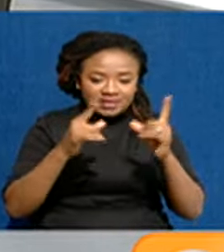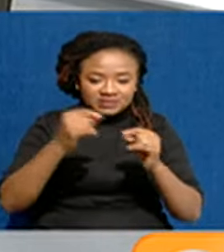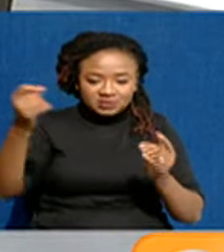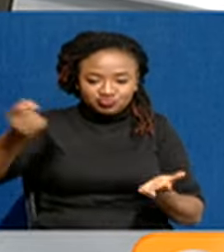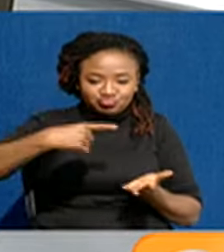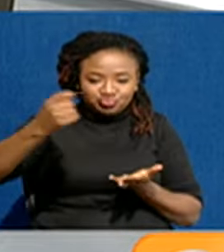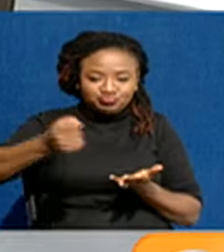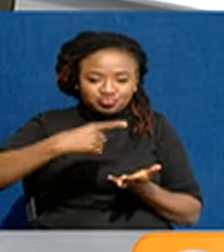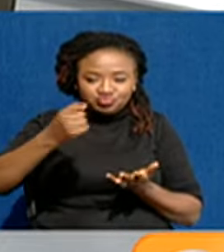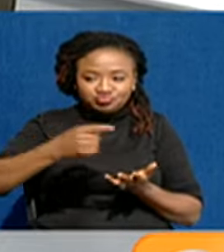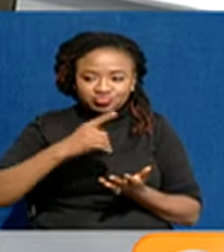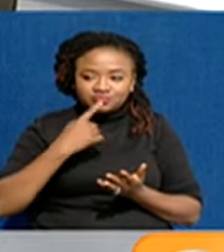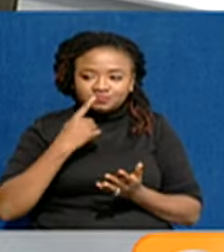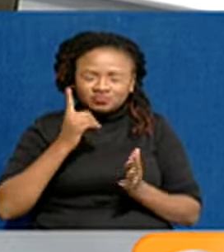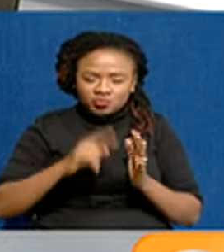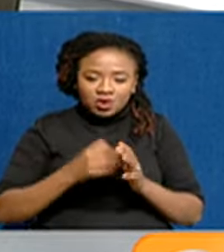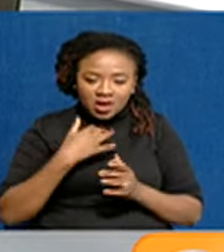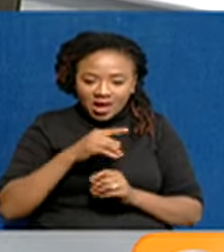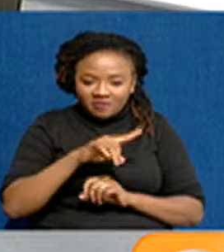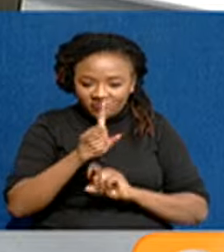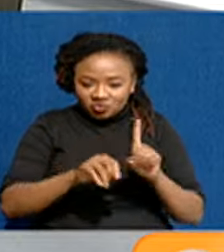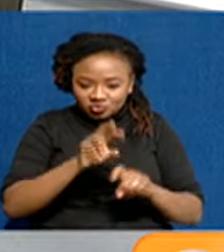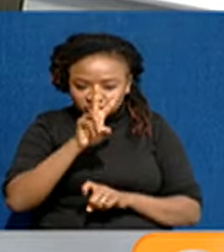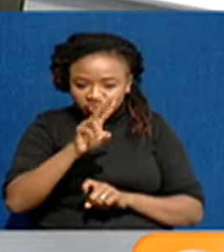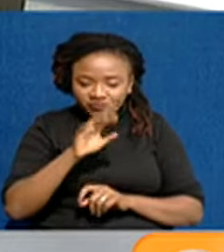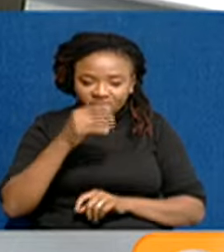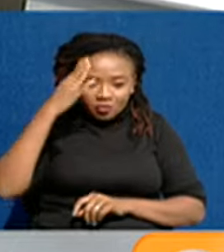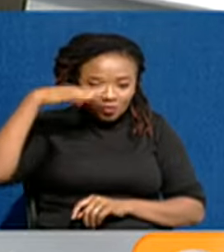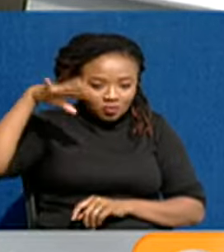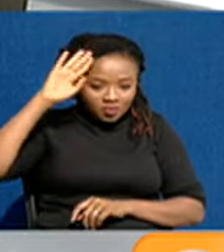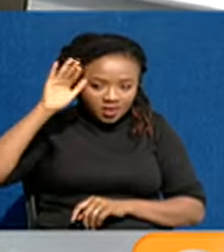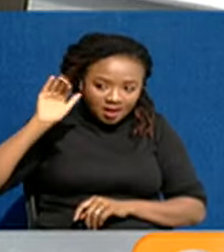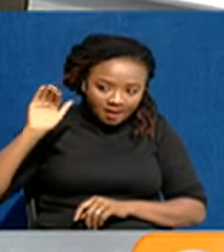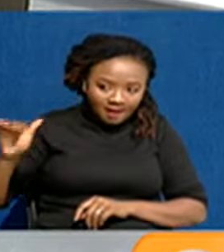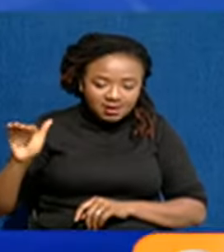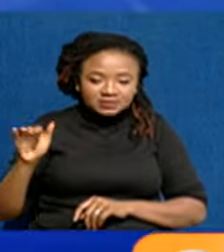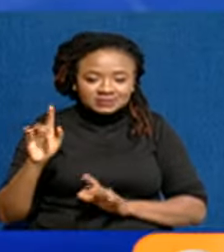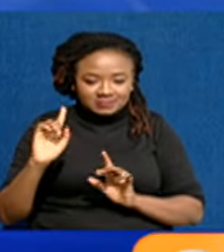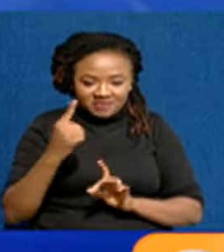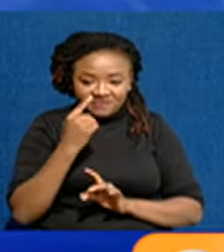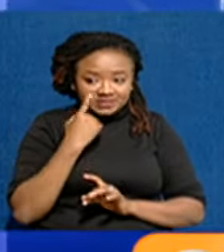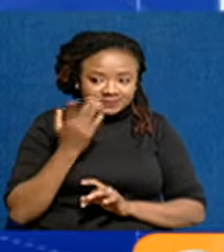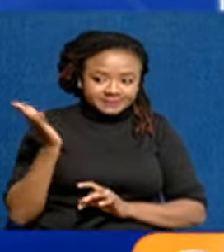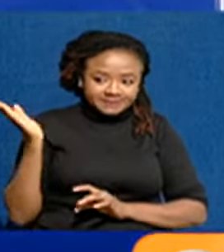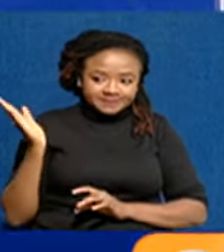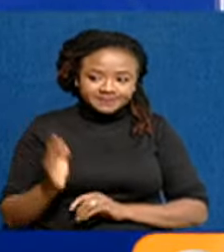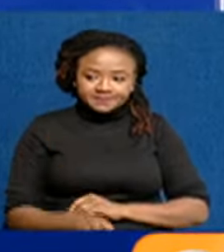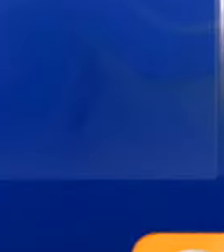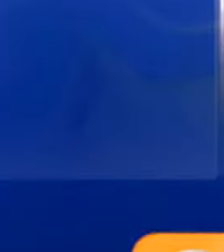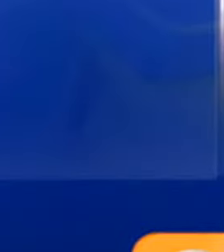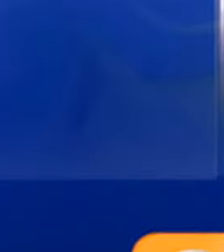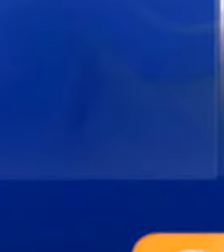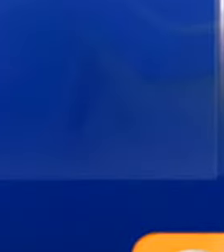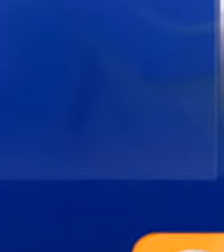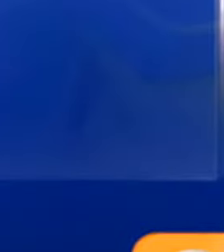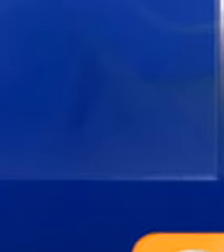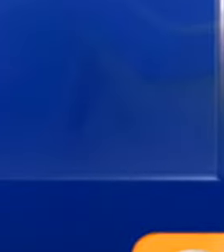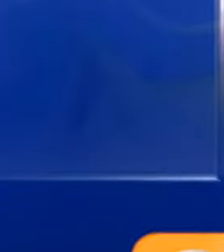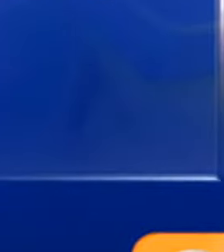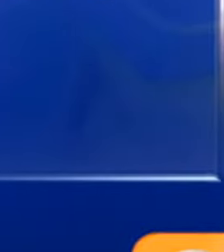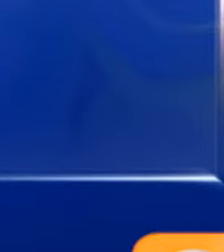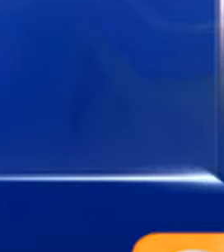Just two more questions for Honorable Mwaura as we wind up on this conversation. There's a lot that's coming through, but let's sift them through. At Trevor Mbija at Citizen TV Kenya, use